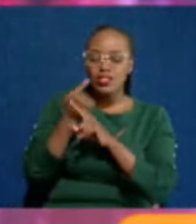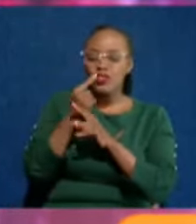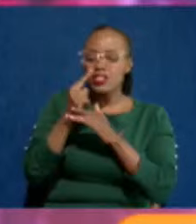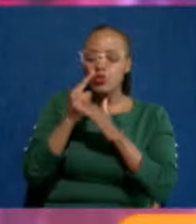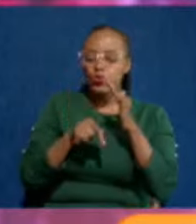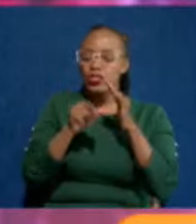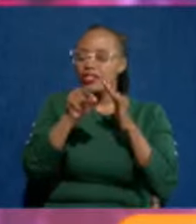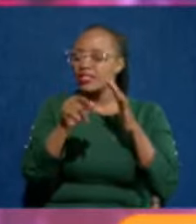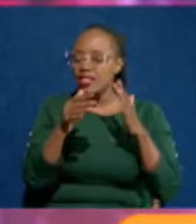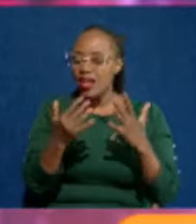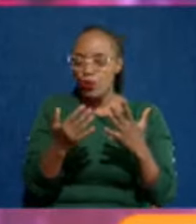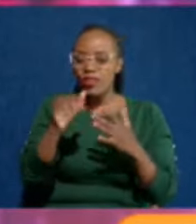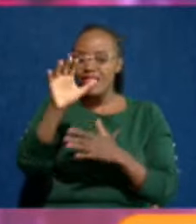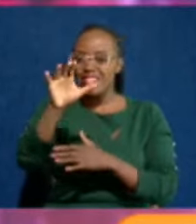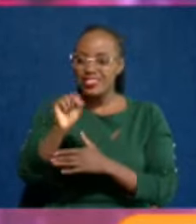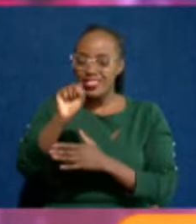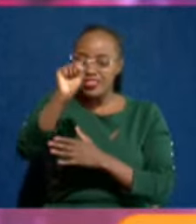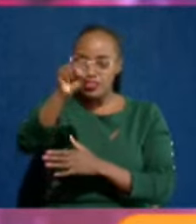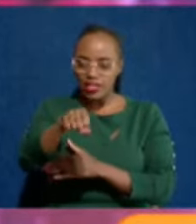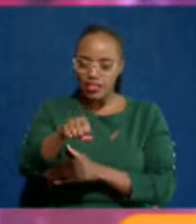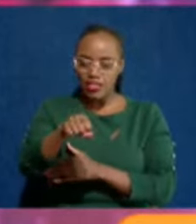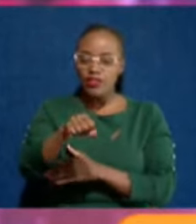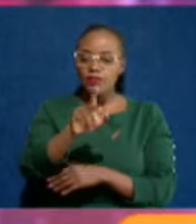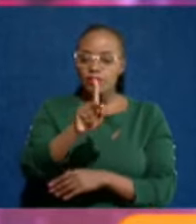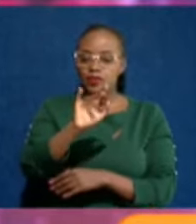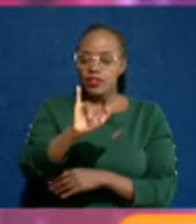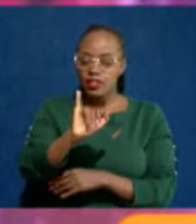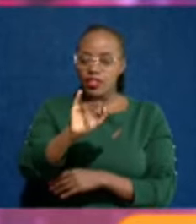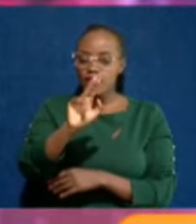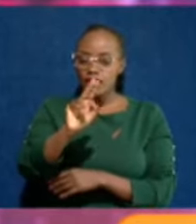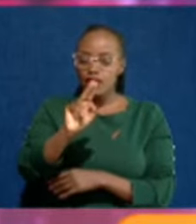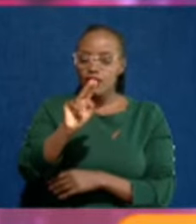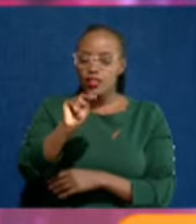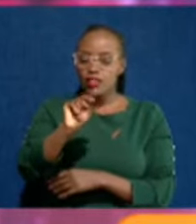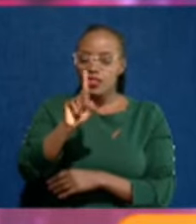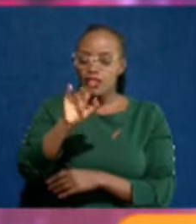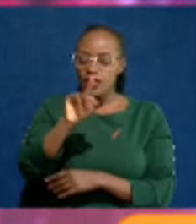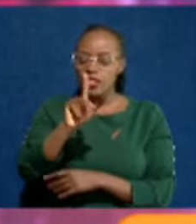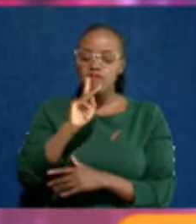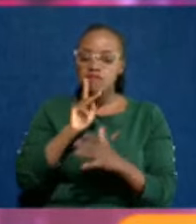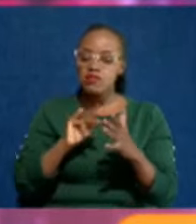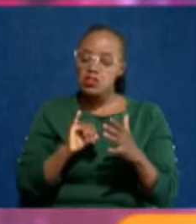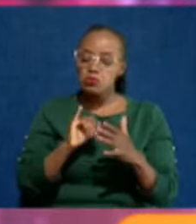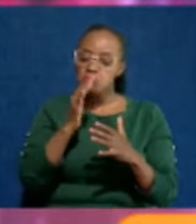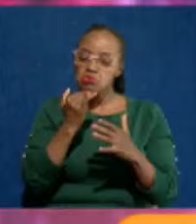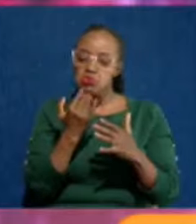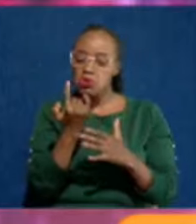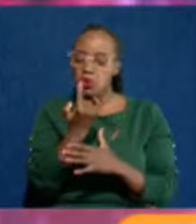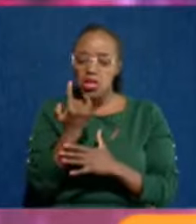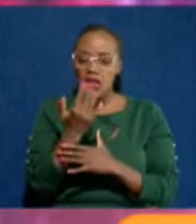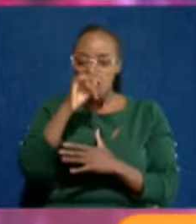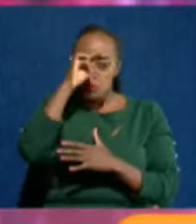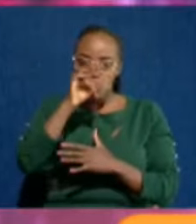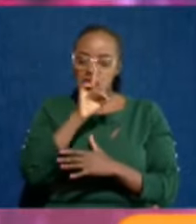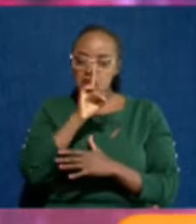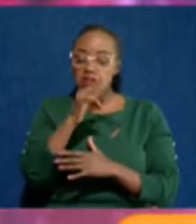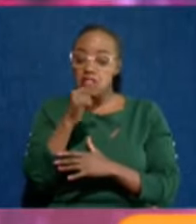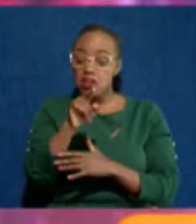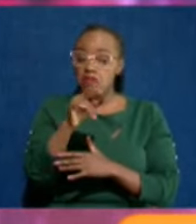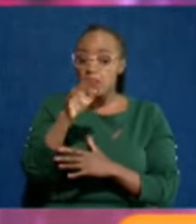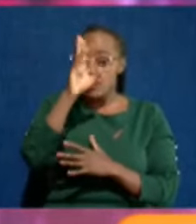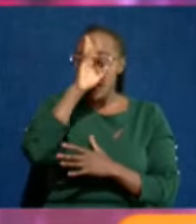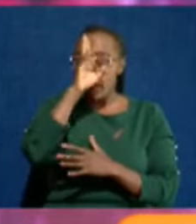as the cabinet secretary, Kindiki, says his is just on policy directions, because he's the only person who can direct the police and